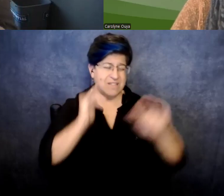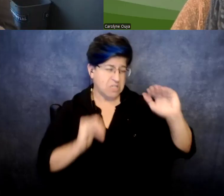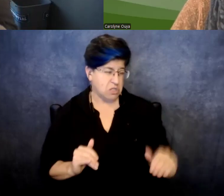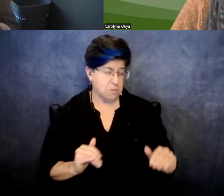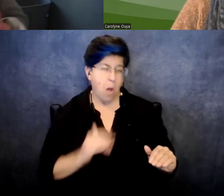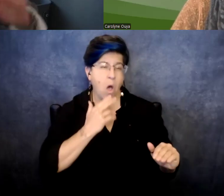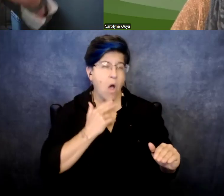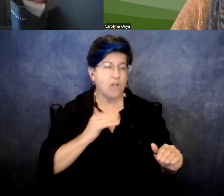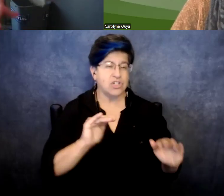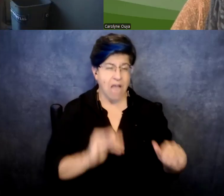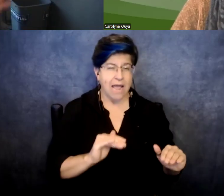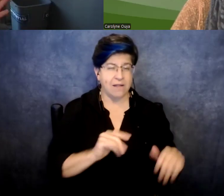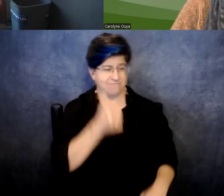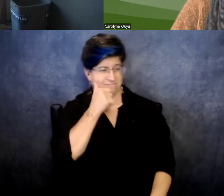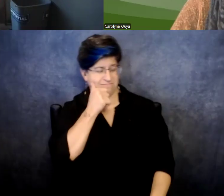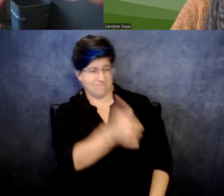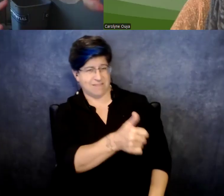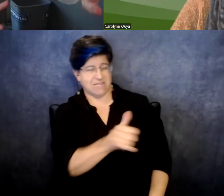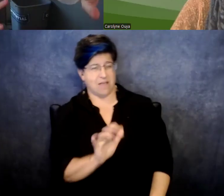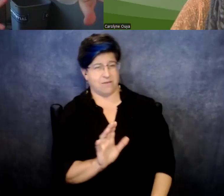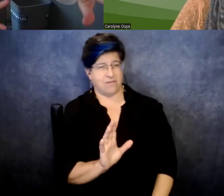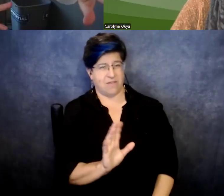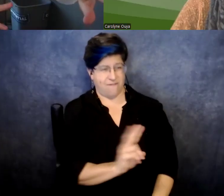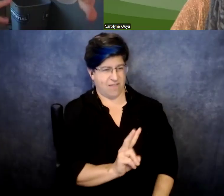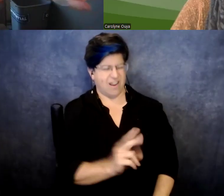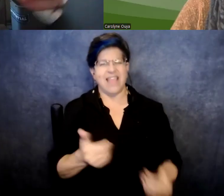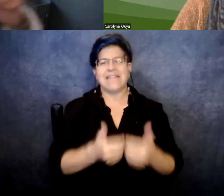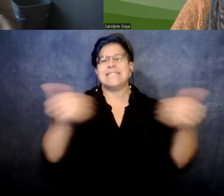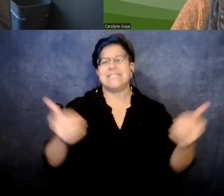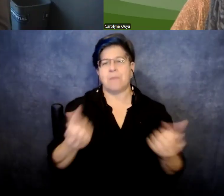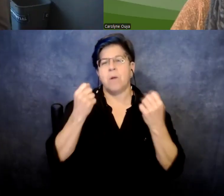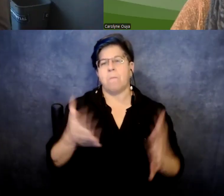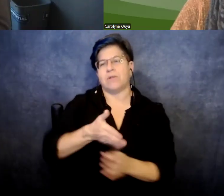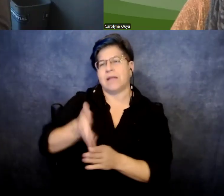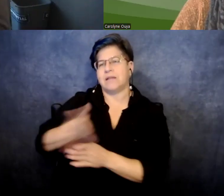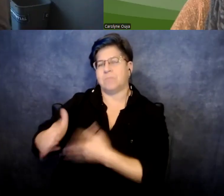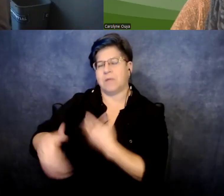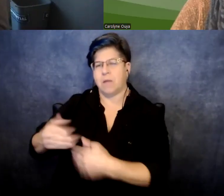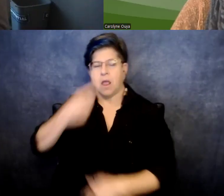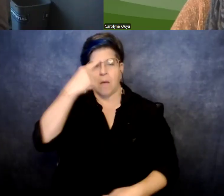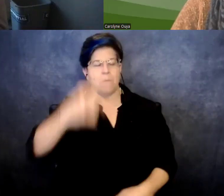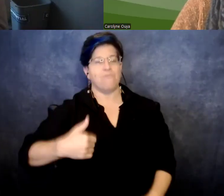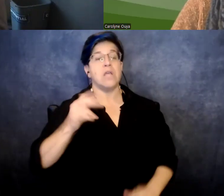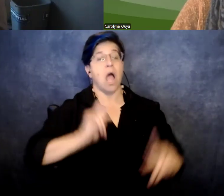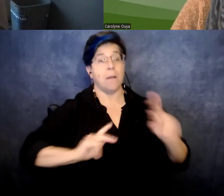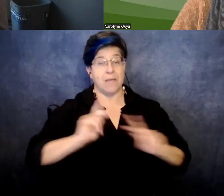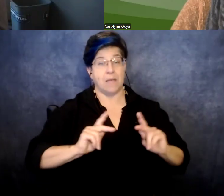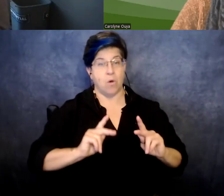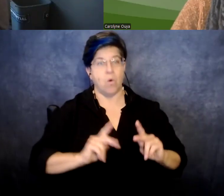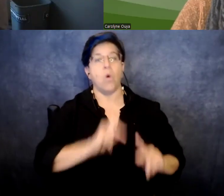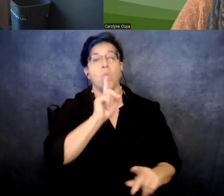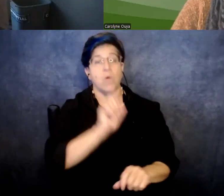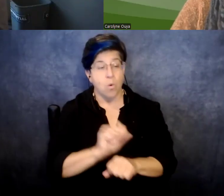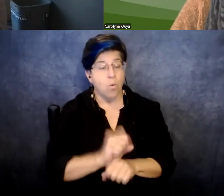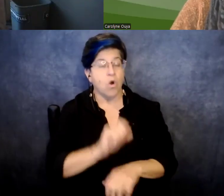victim of abuse, then that is one separate multidisciplinary process. But for our young people where we're really working on